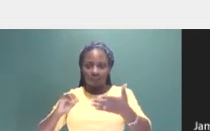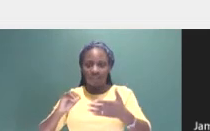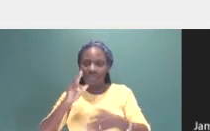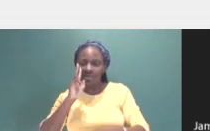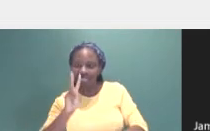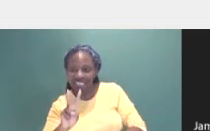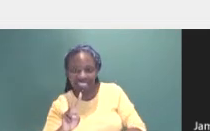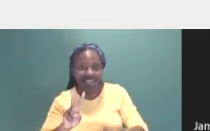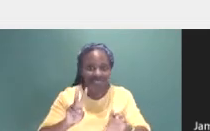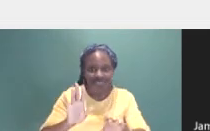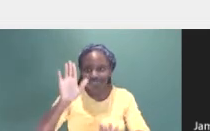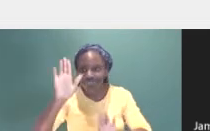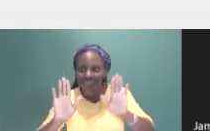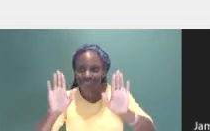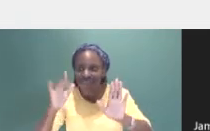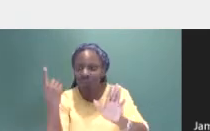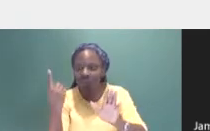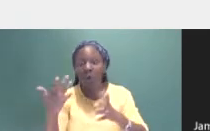I hope.